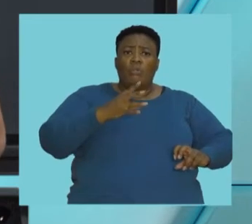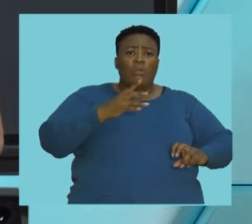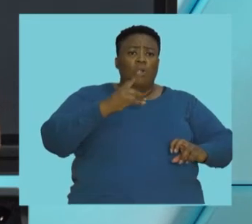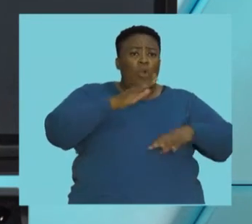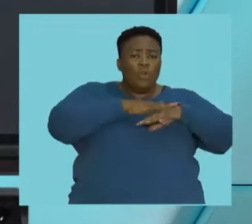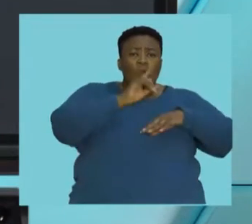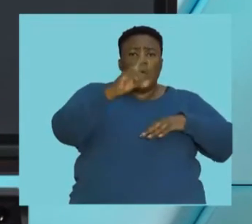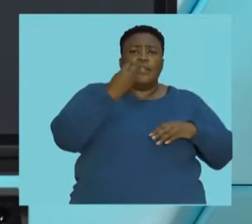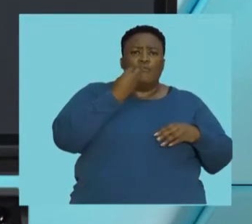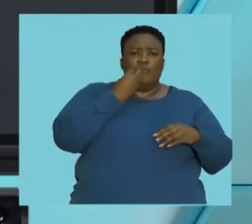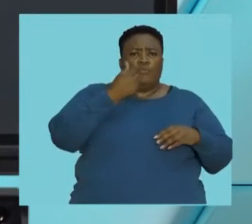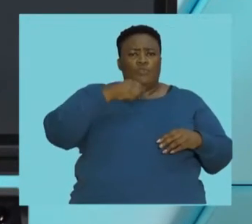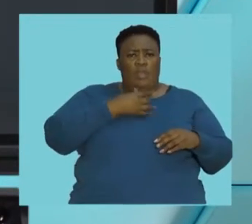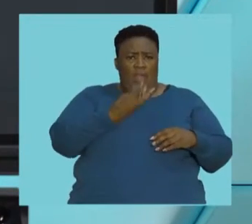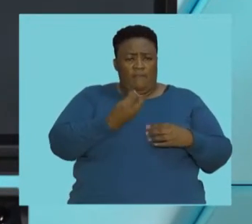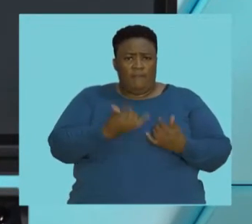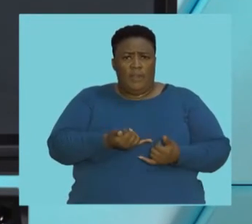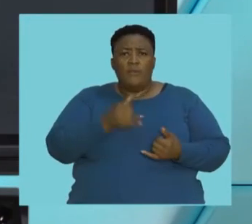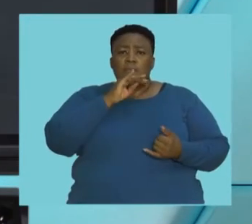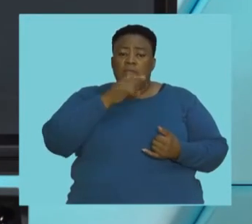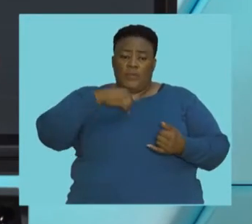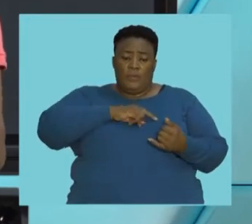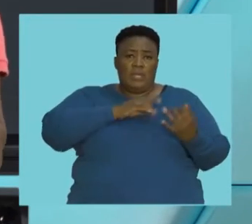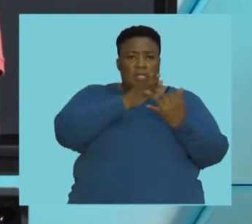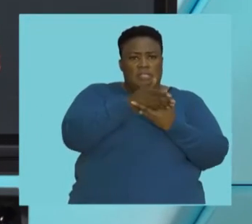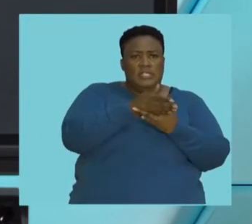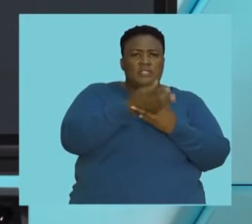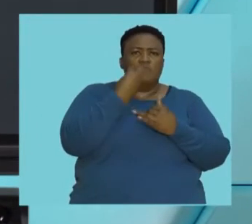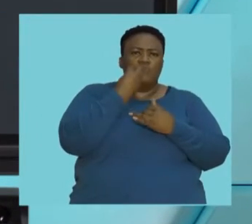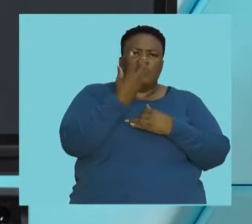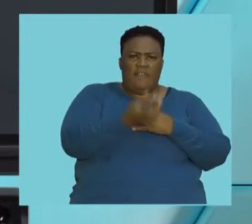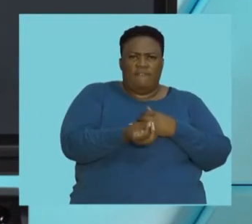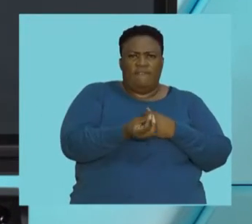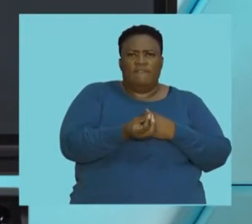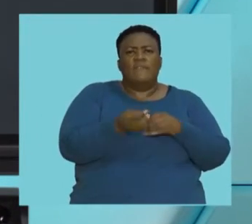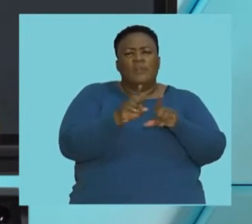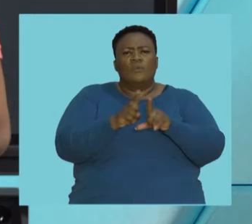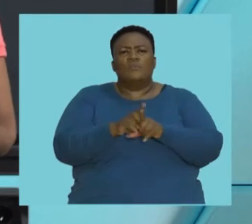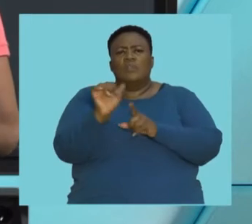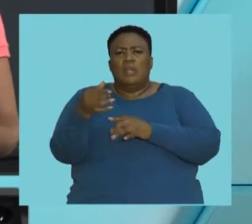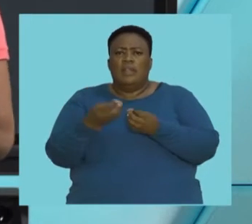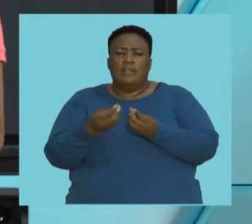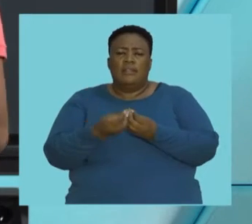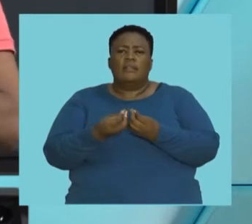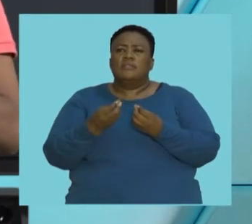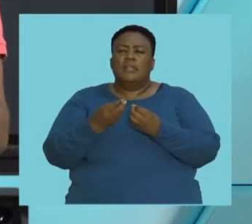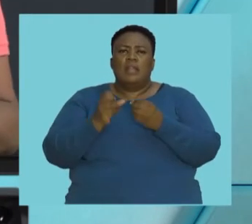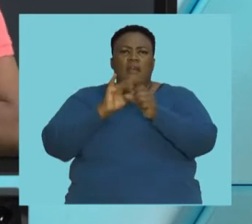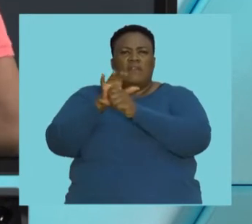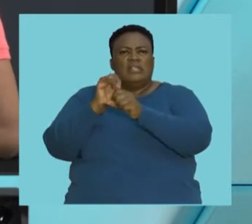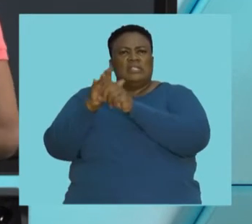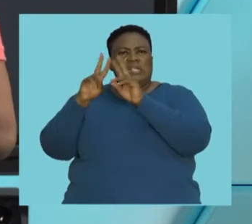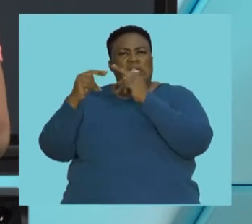currently consume, and that ensures that we have accessibility to food in the context of factors that are affecting the natural